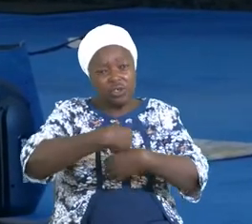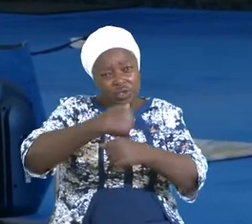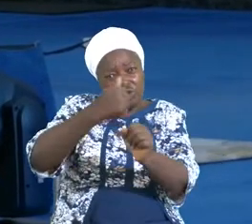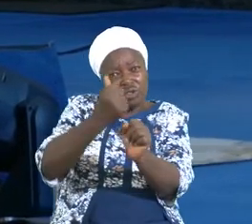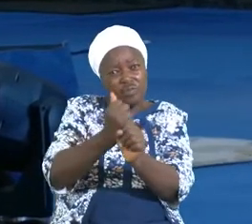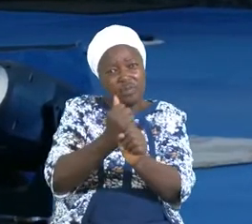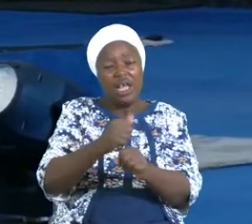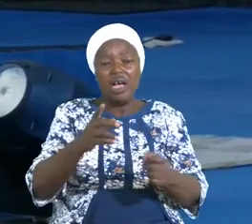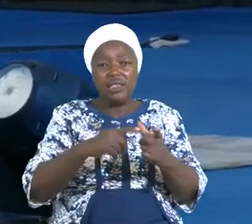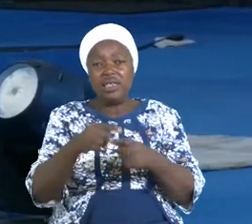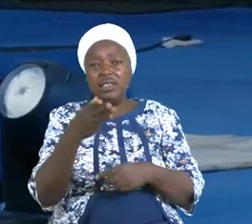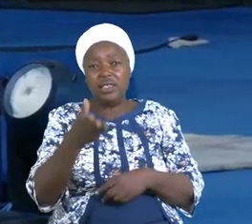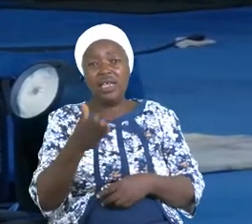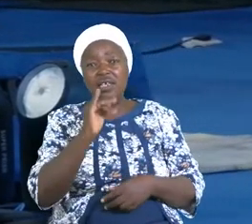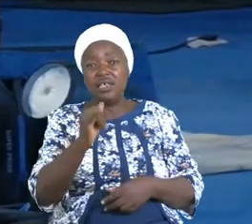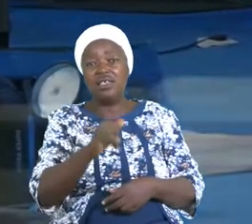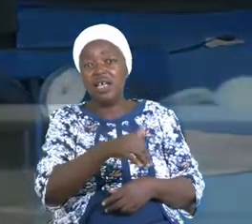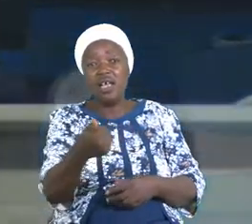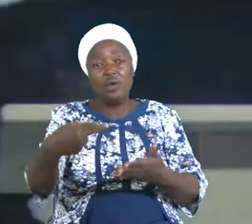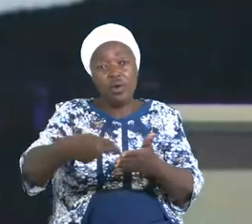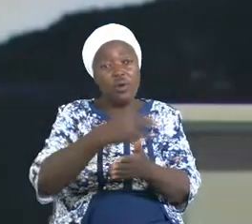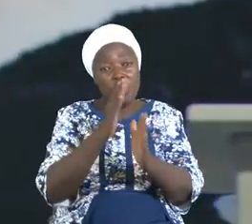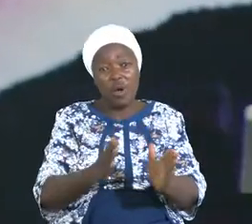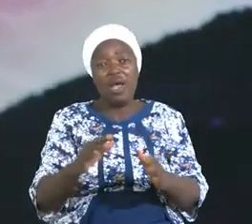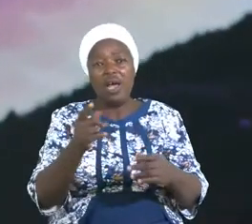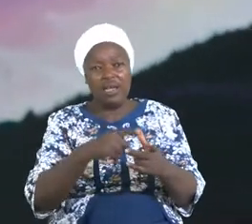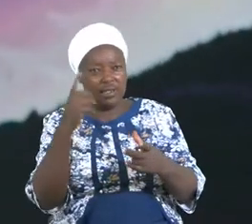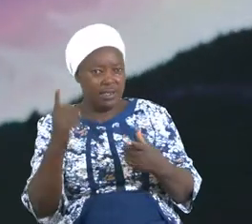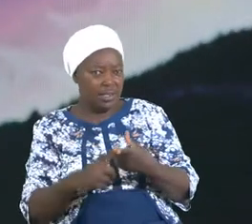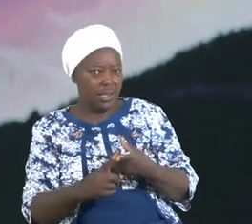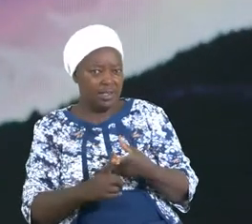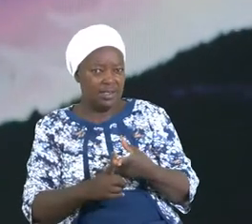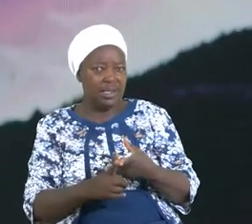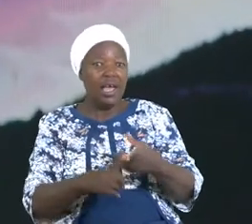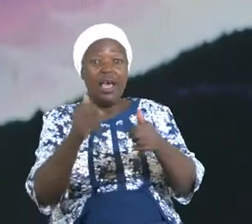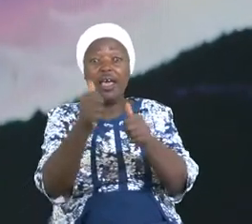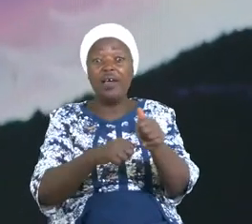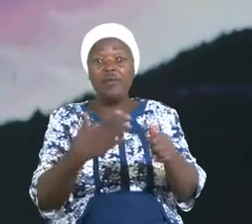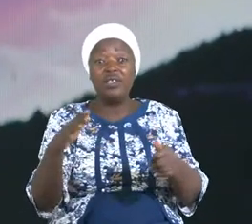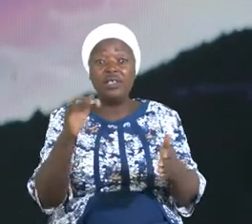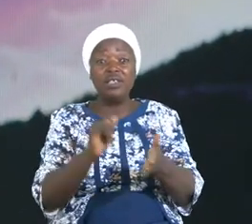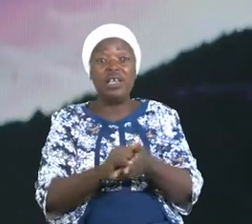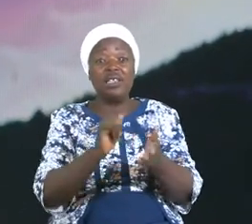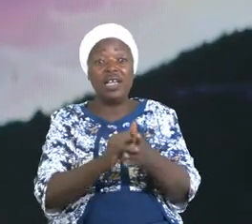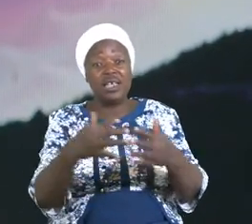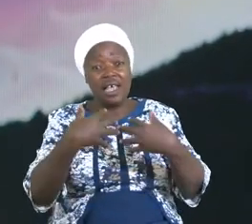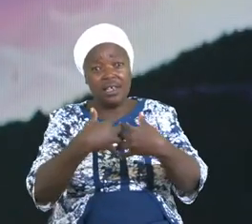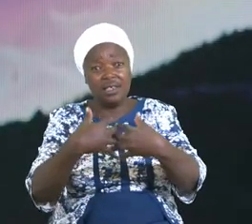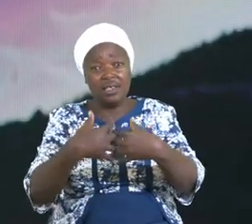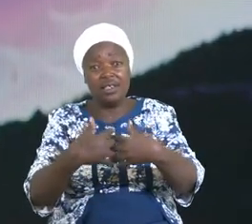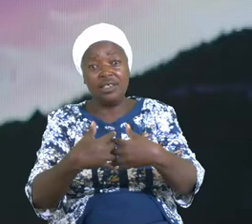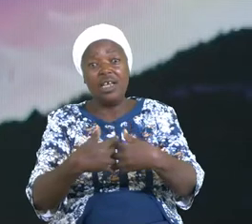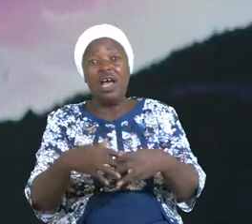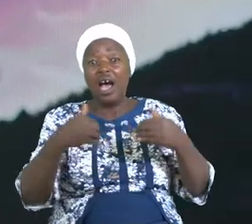so there is a renewal, and then everything that engine generator had